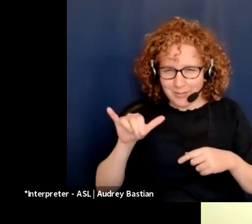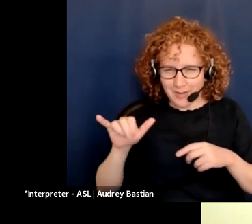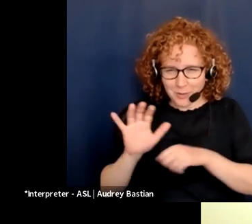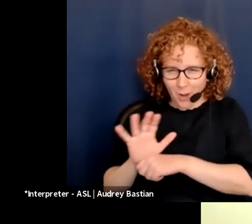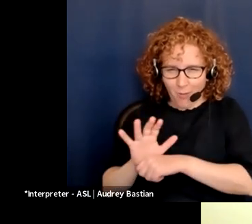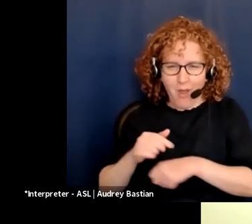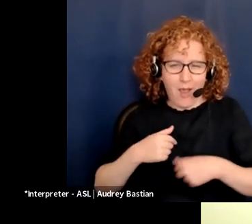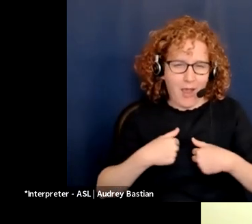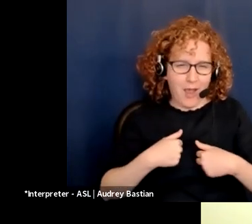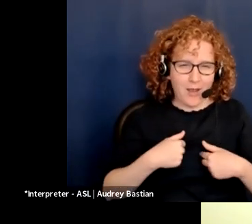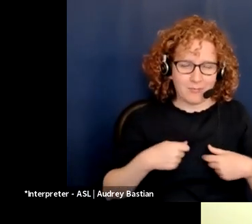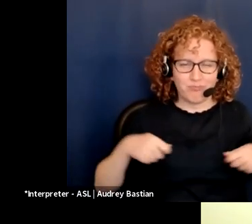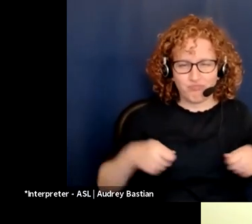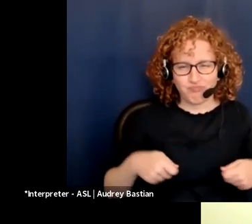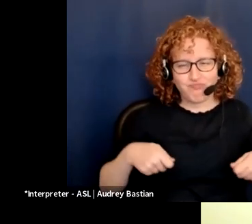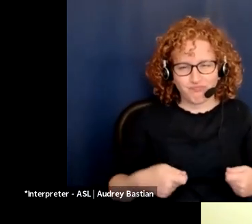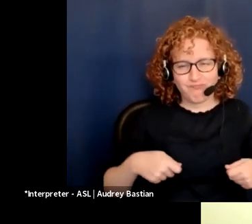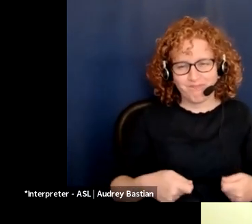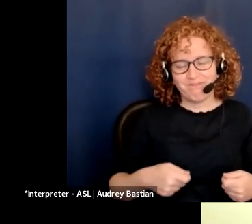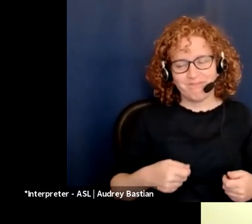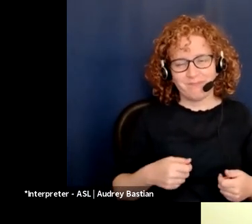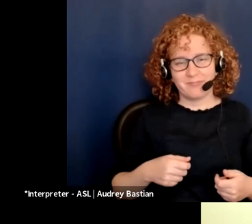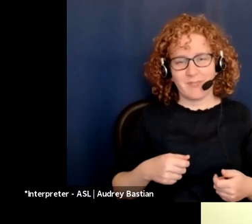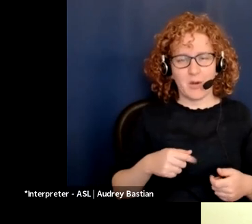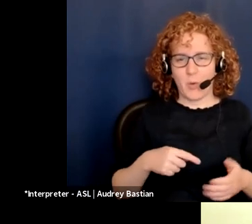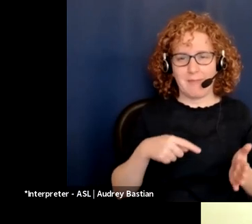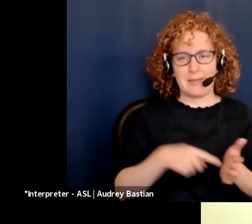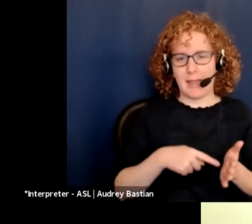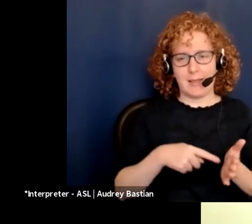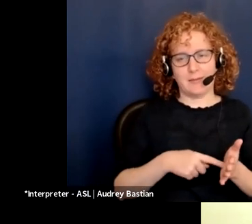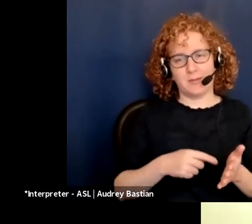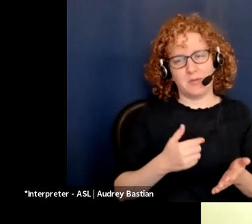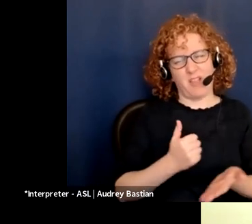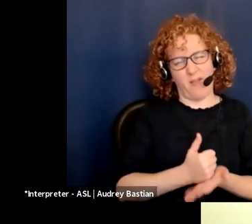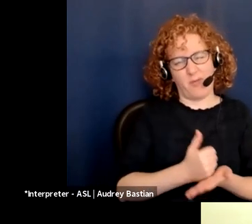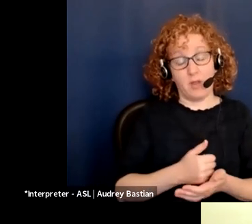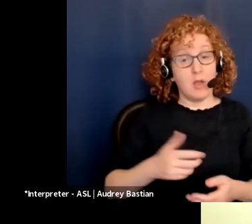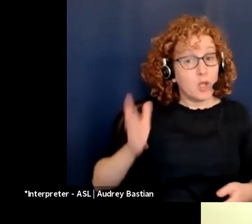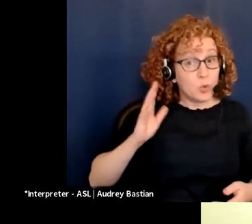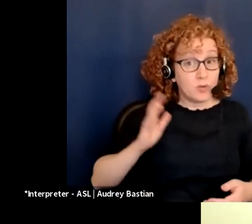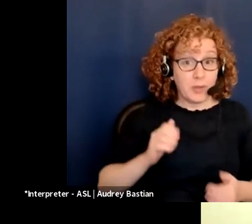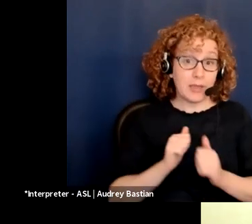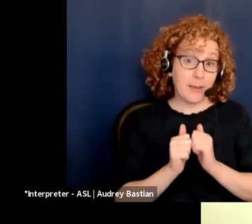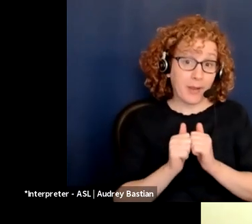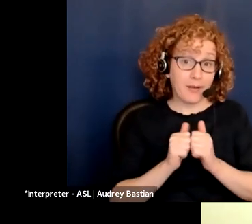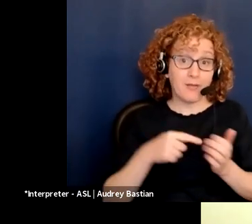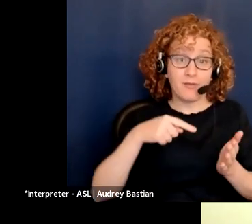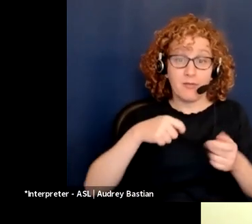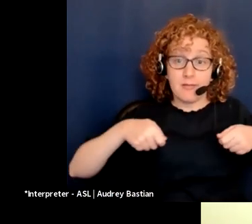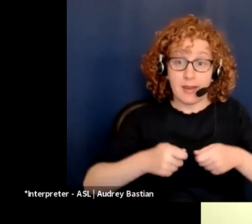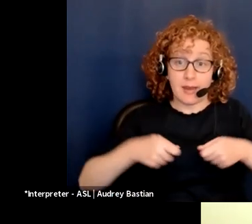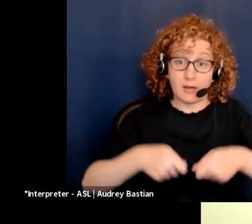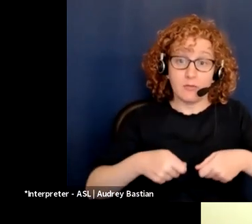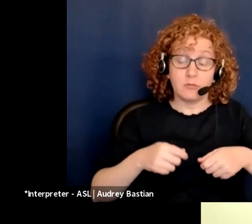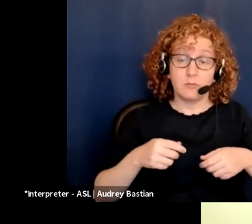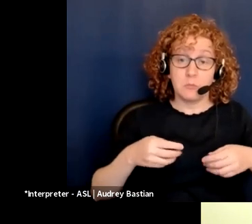less effective at pulling me away from things. I used to actually do competitive knitting where there were deadlines. And you had to make like a